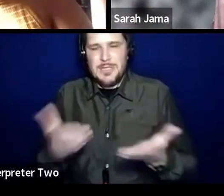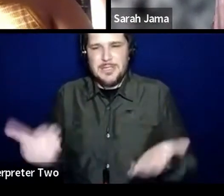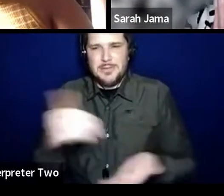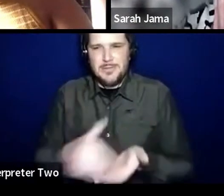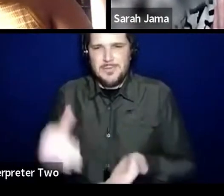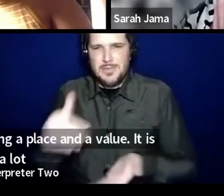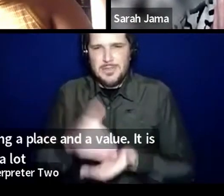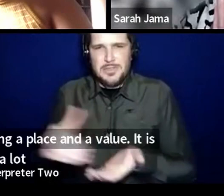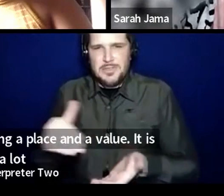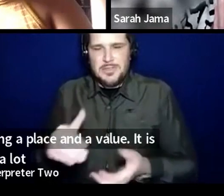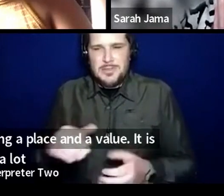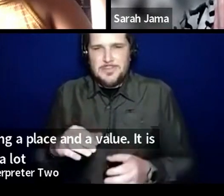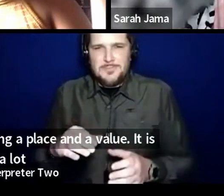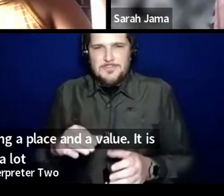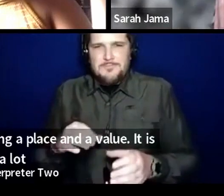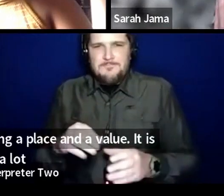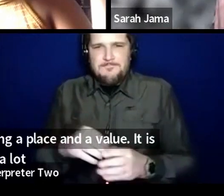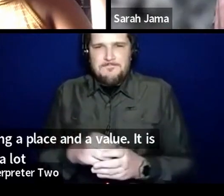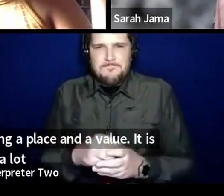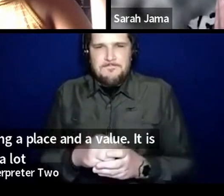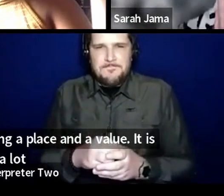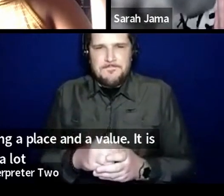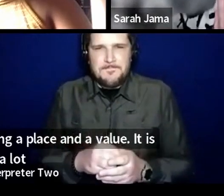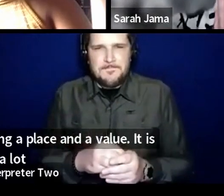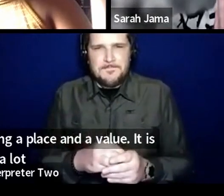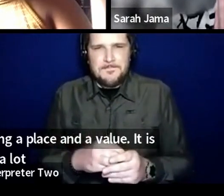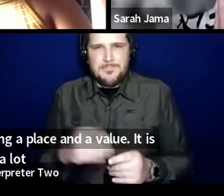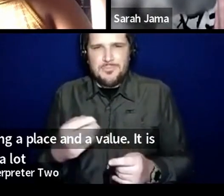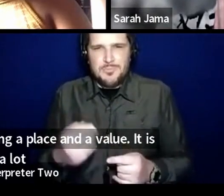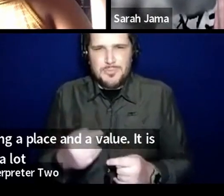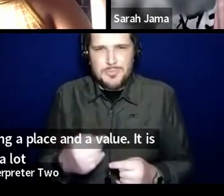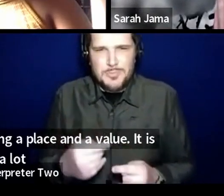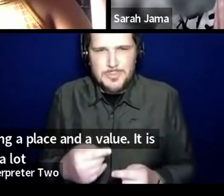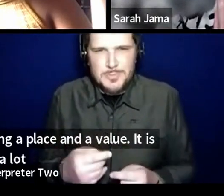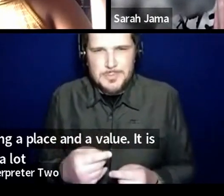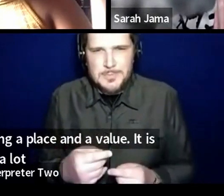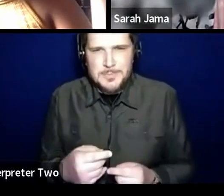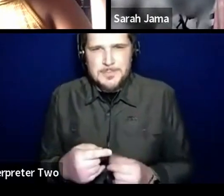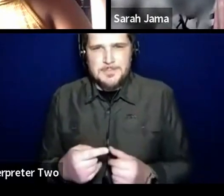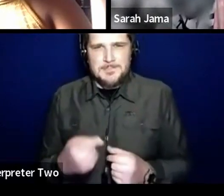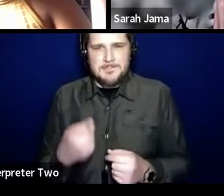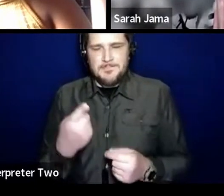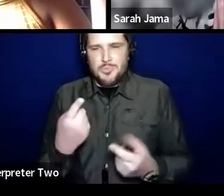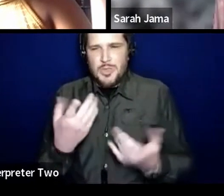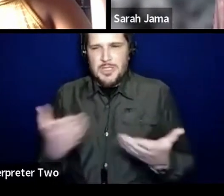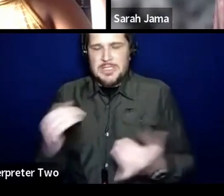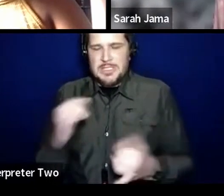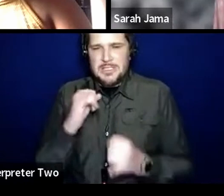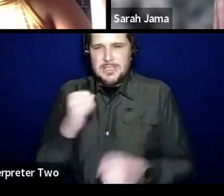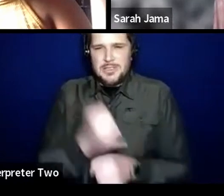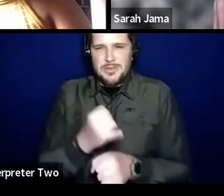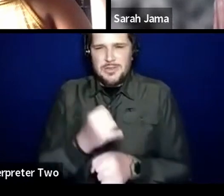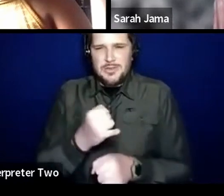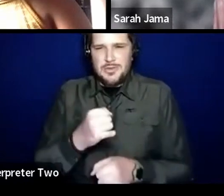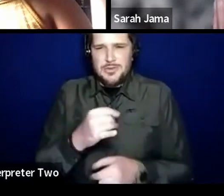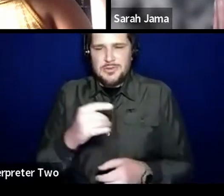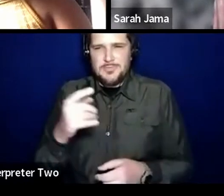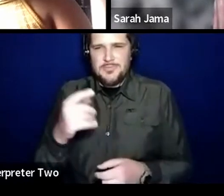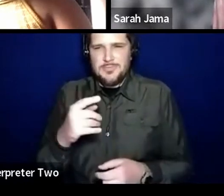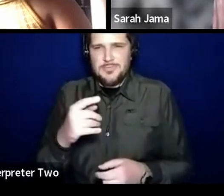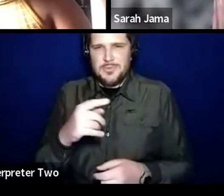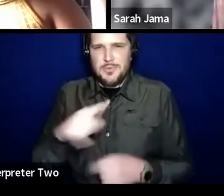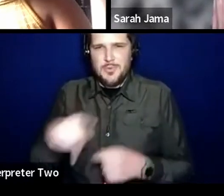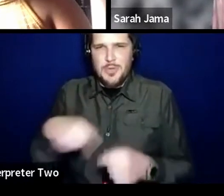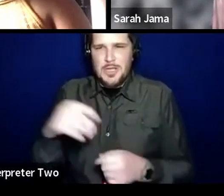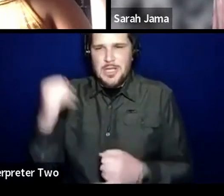a packaged way, when negotiating with institutions around these ideas, often people